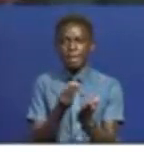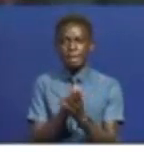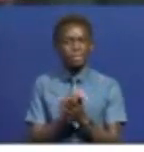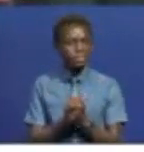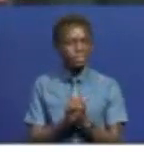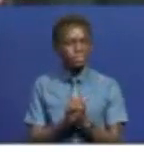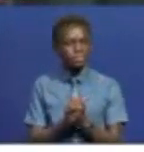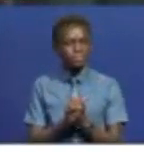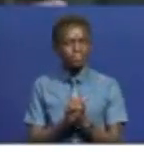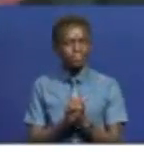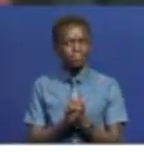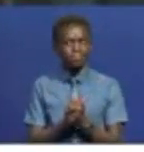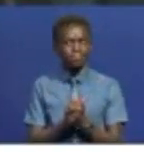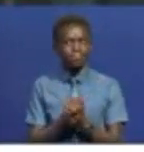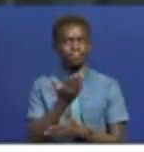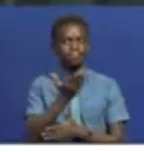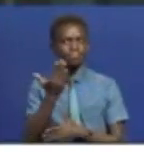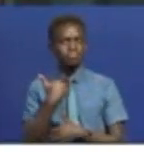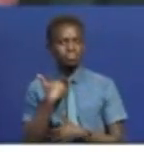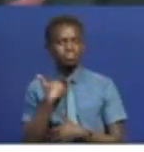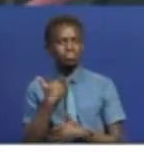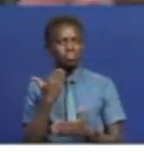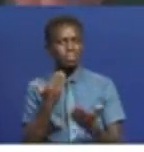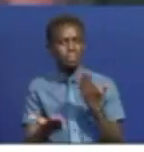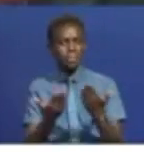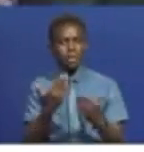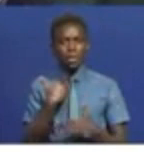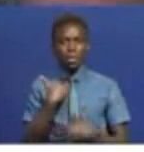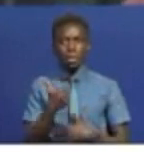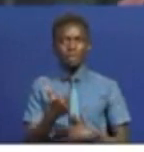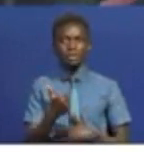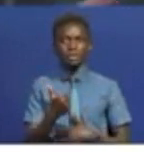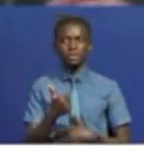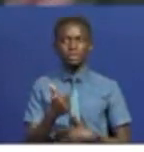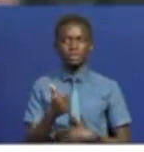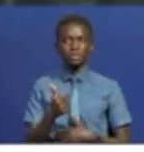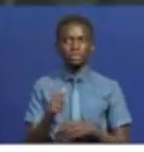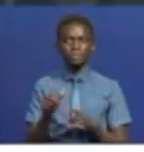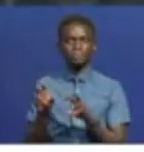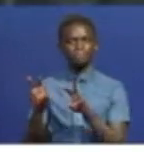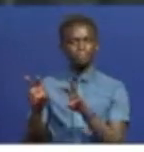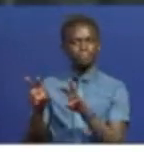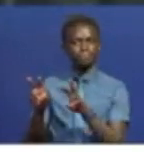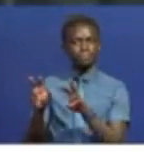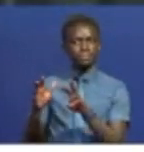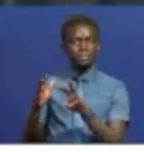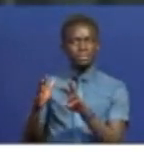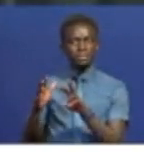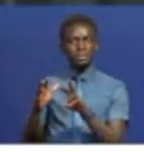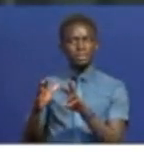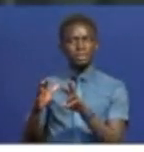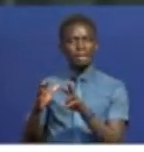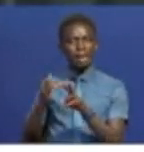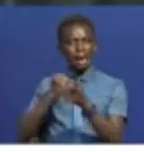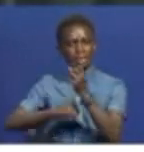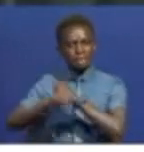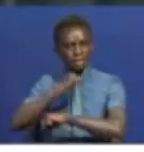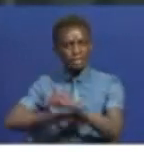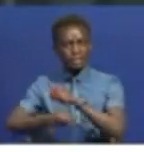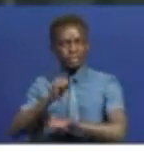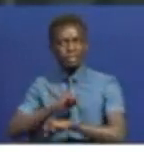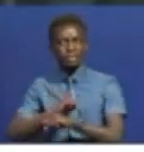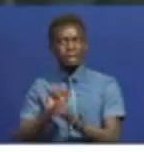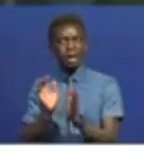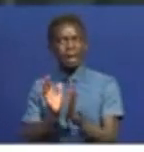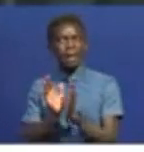You may want to be looking at the magnitude of activities, public